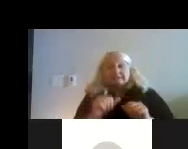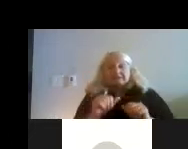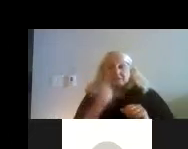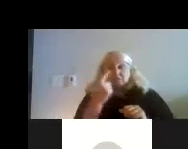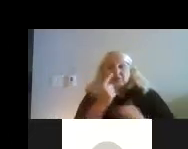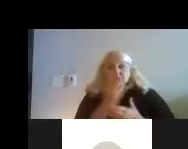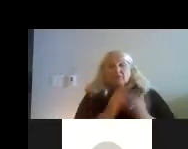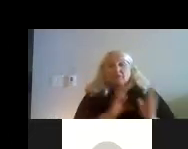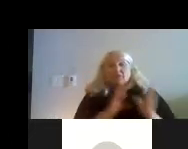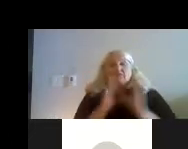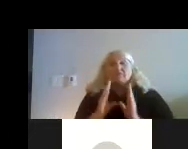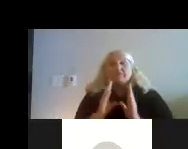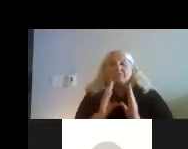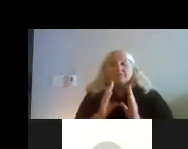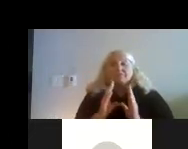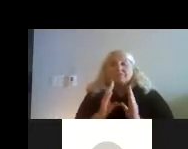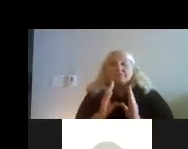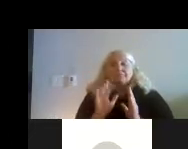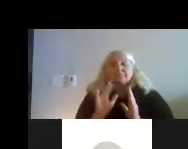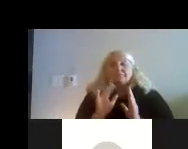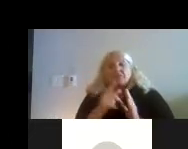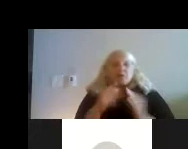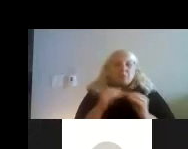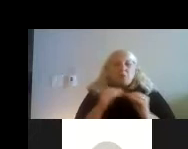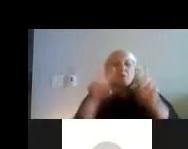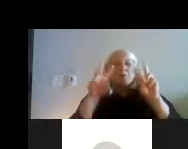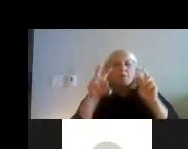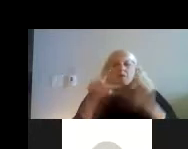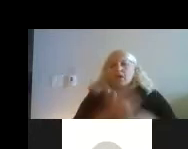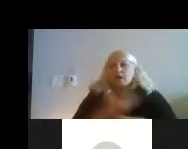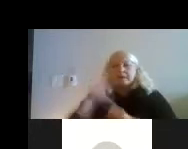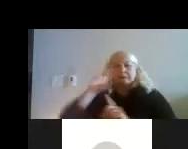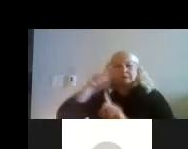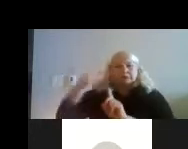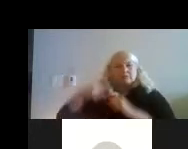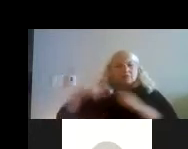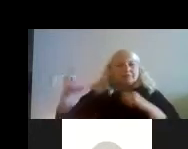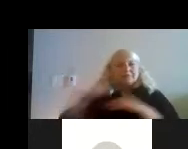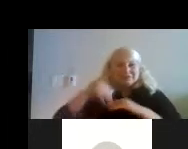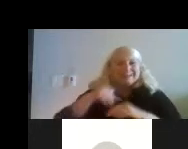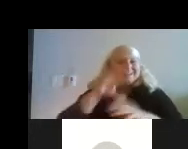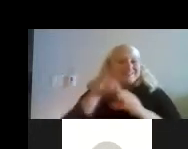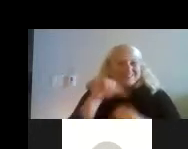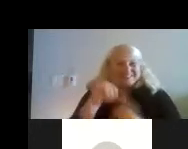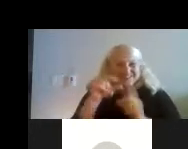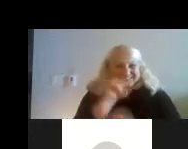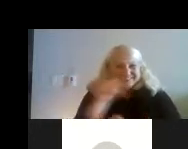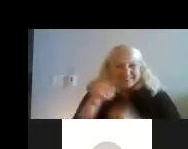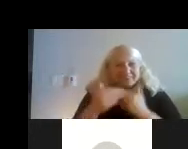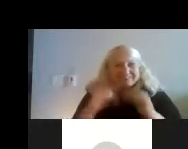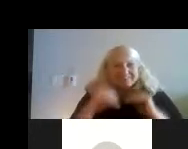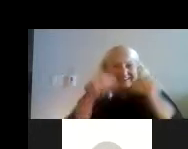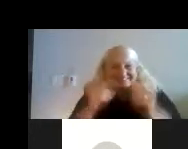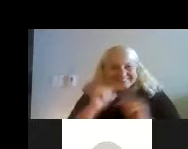is more of the Indigenous perspective, and including some of these buzzwords. So if you want to go next slide.